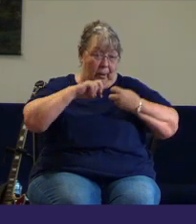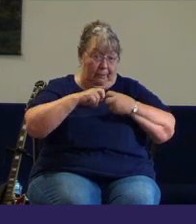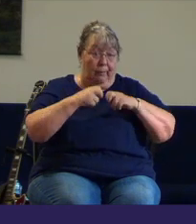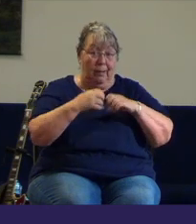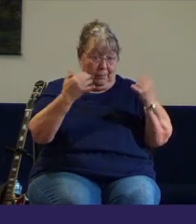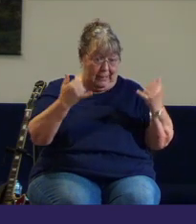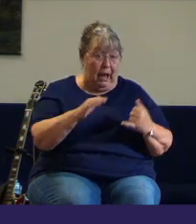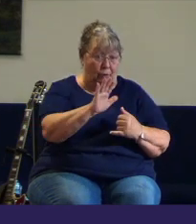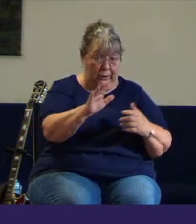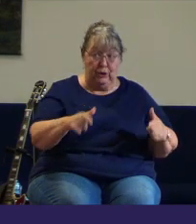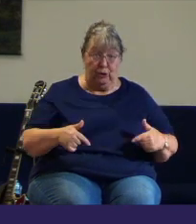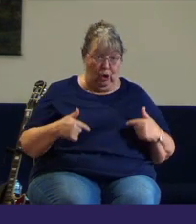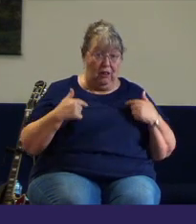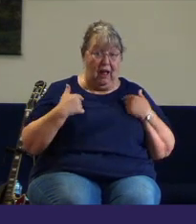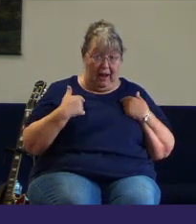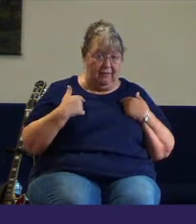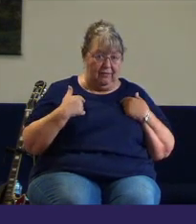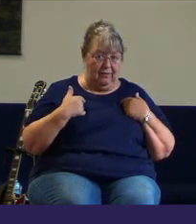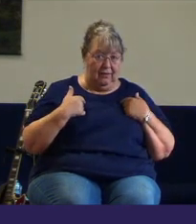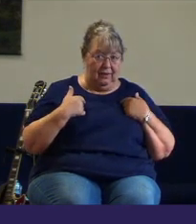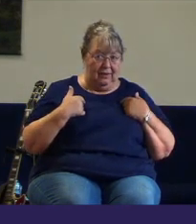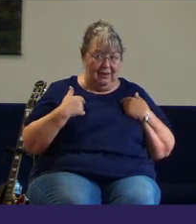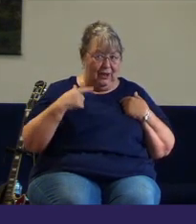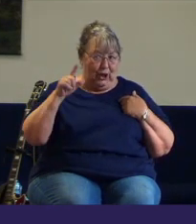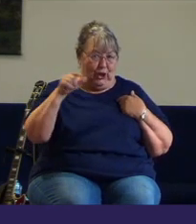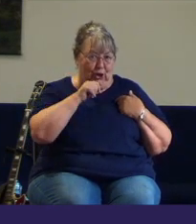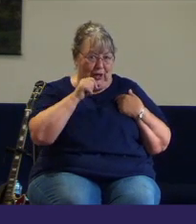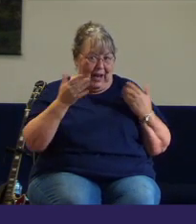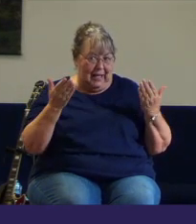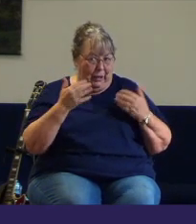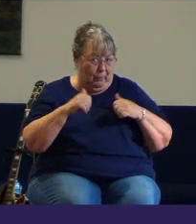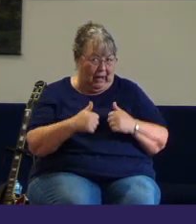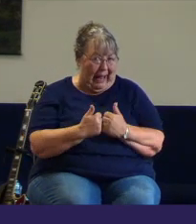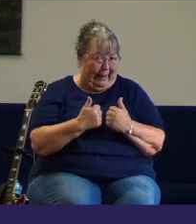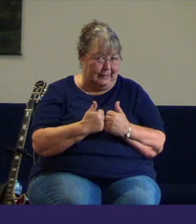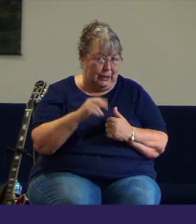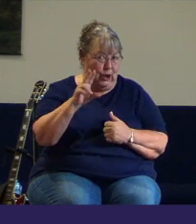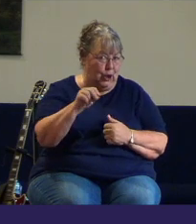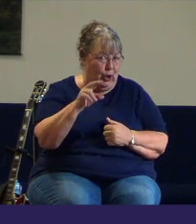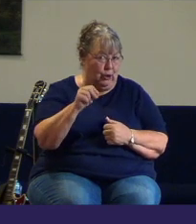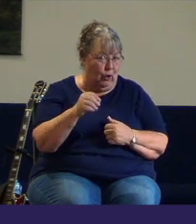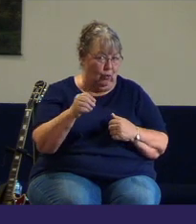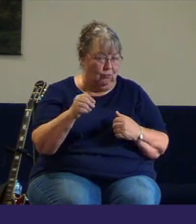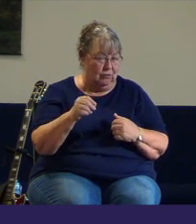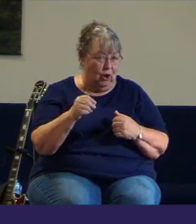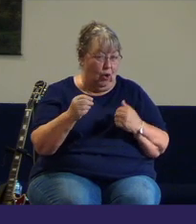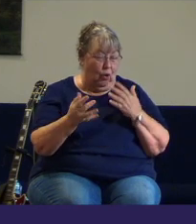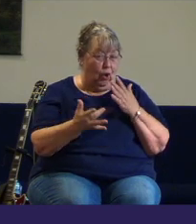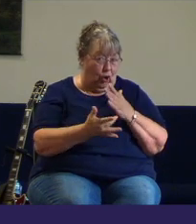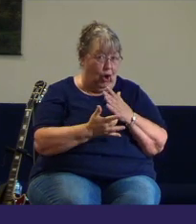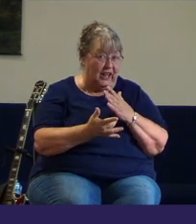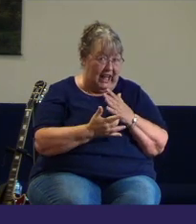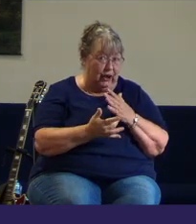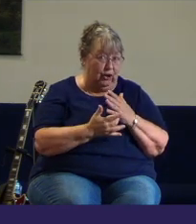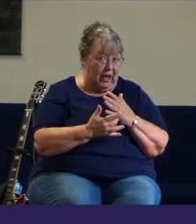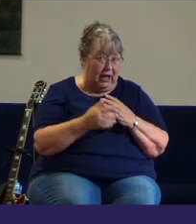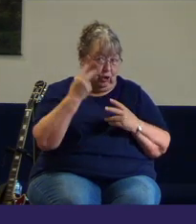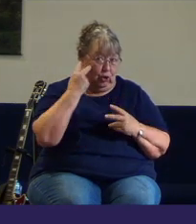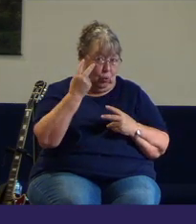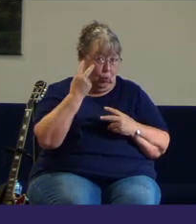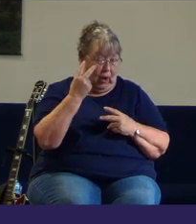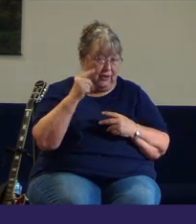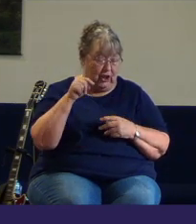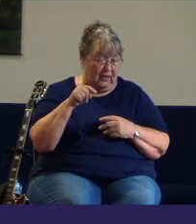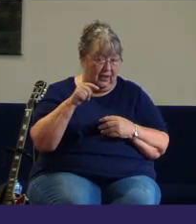tough time right now, it's no accident that you're here today. It's no accident that you're hearing us virtually. If you're going through something, I want you to know that